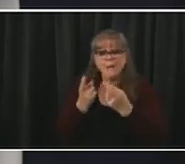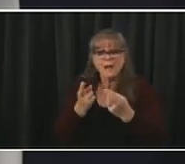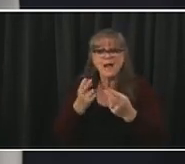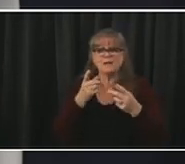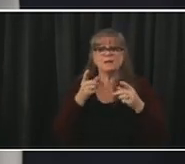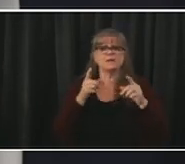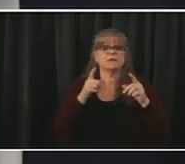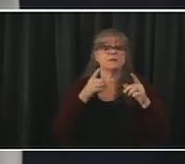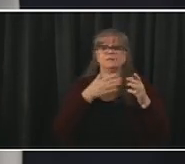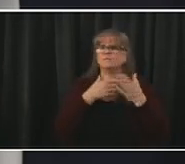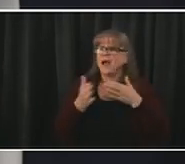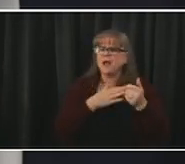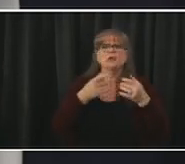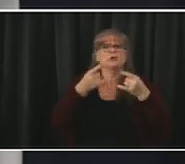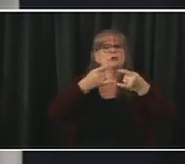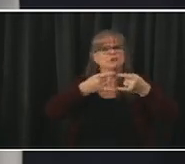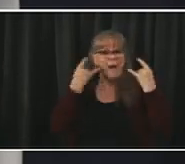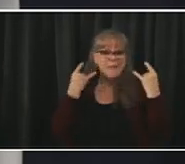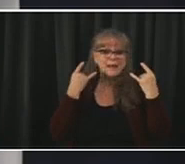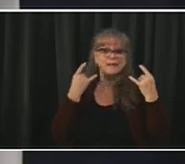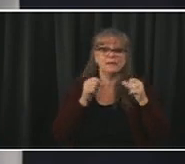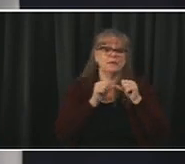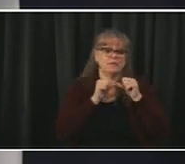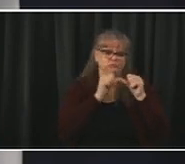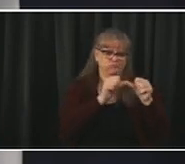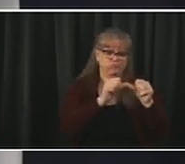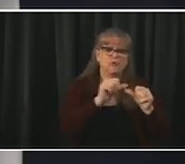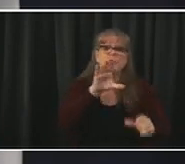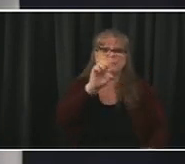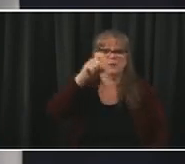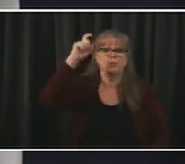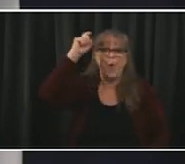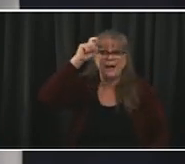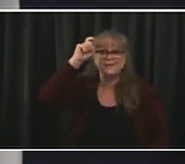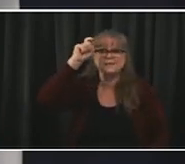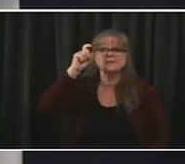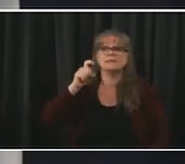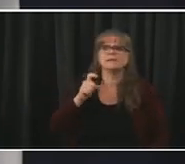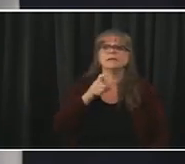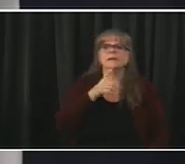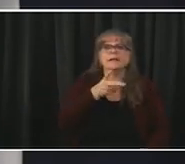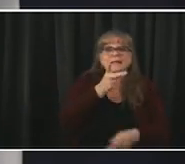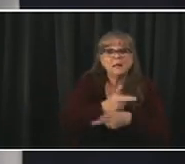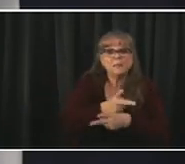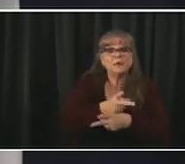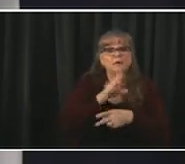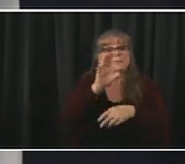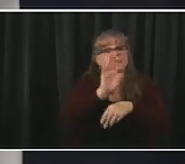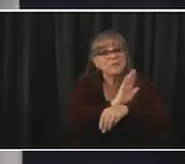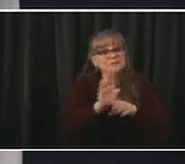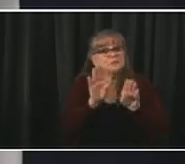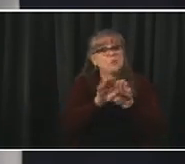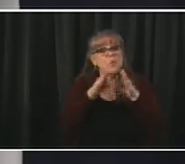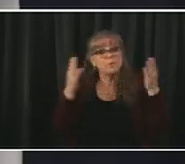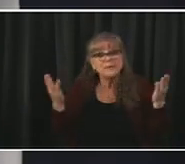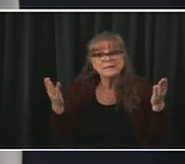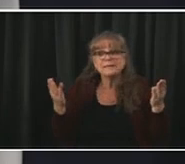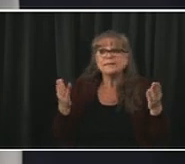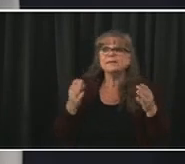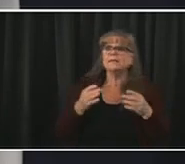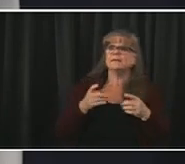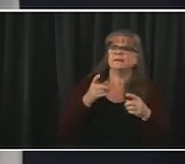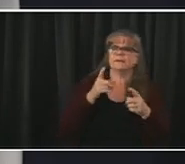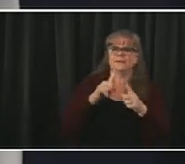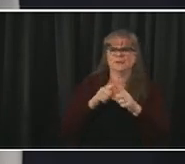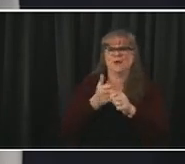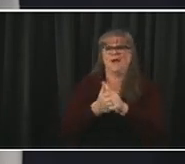the smart thing to do for yourself. It's a smart thing to do to keep businesses open. It's a smart thing to do to prevent a third surge